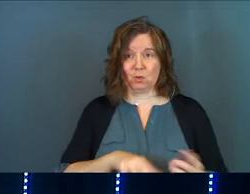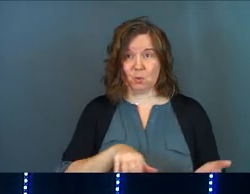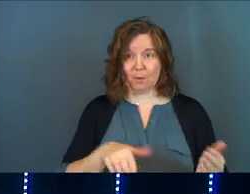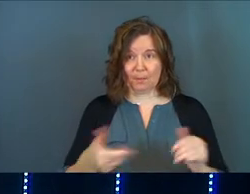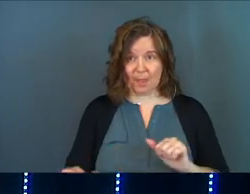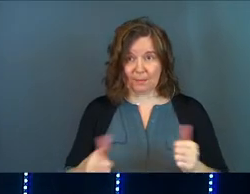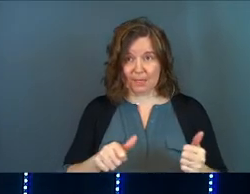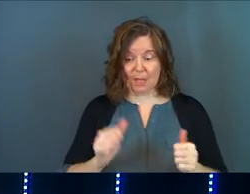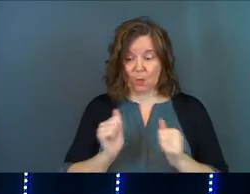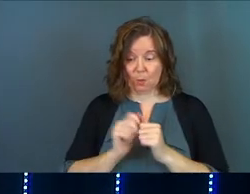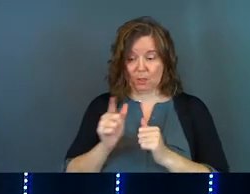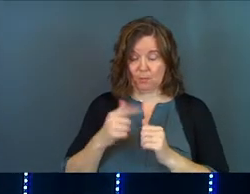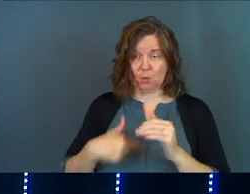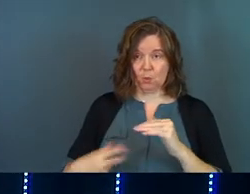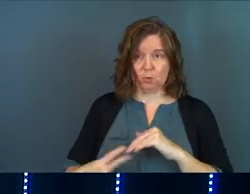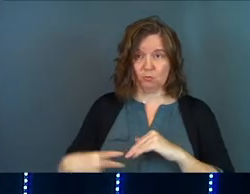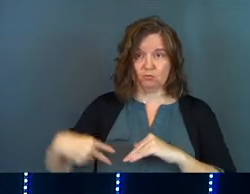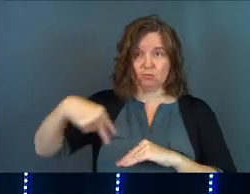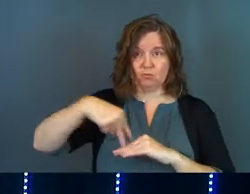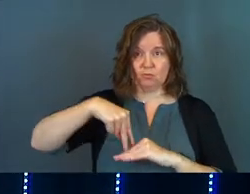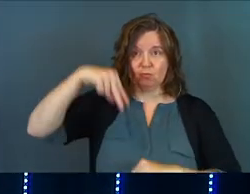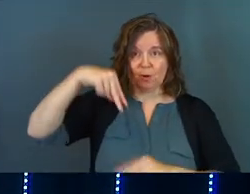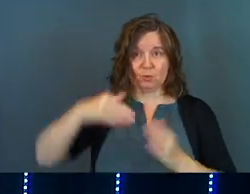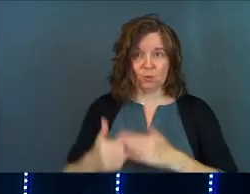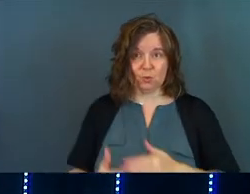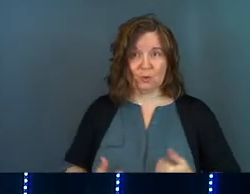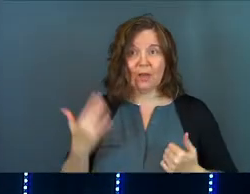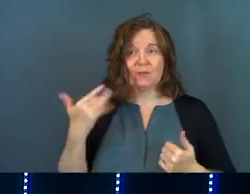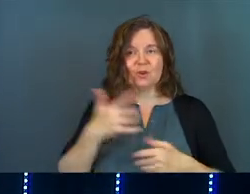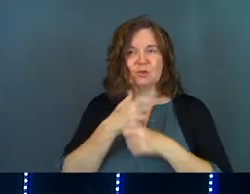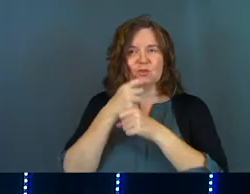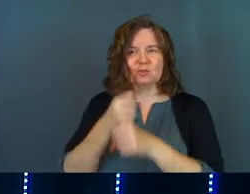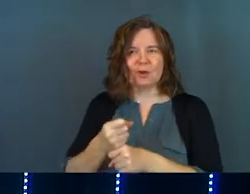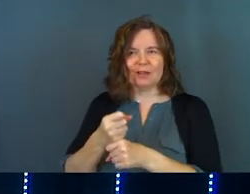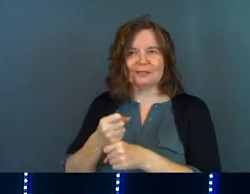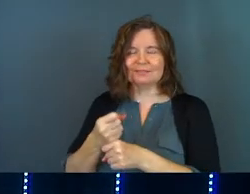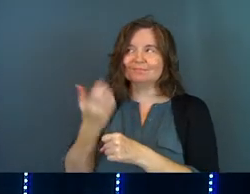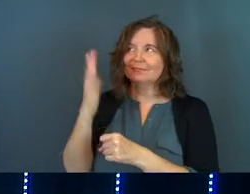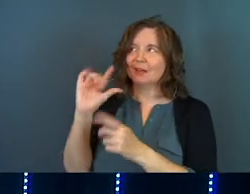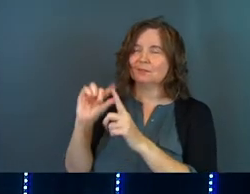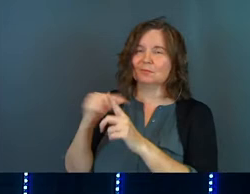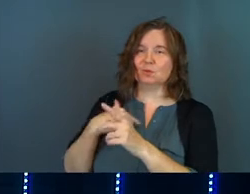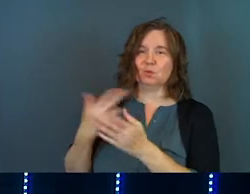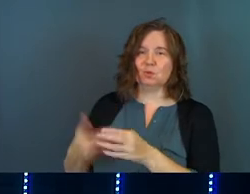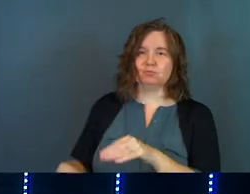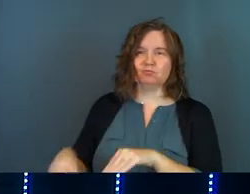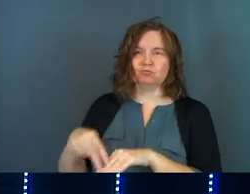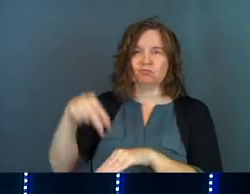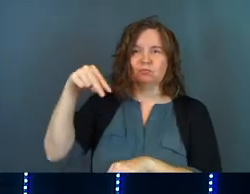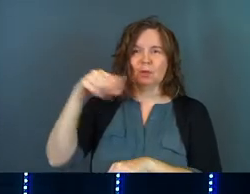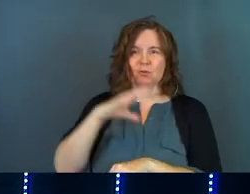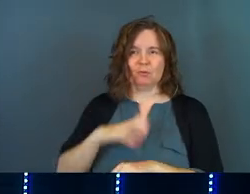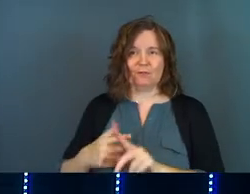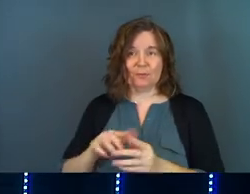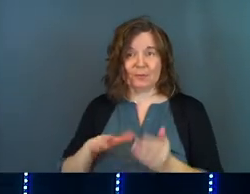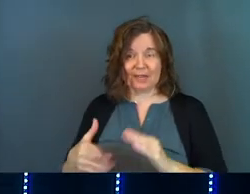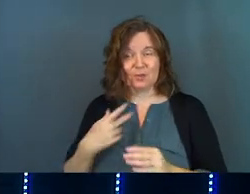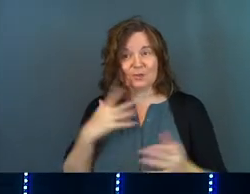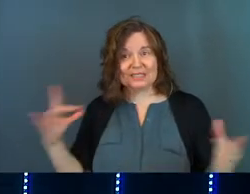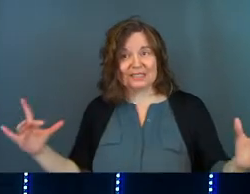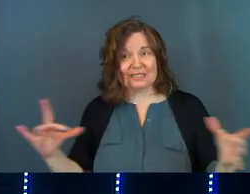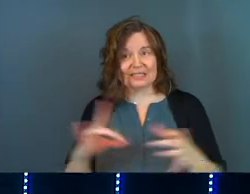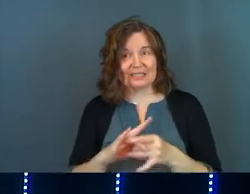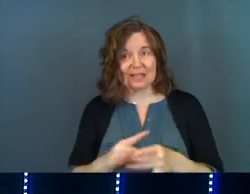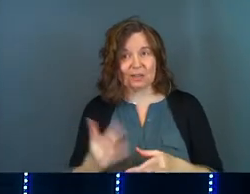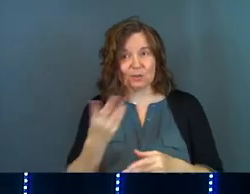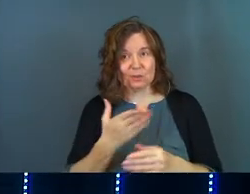baptized, and with him you were raised to new life because you trusted the mighty power of God who raised Christ from the dead. See, it ties